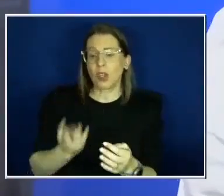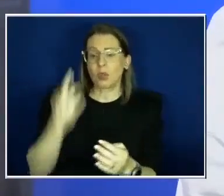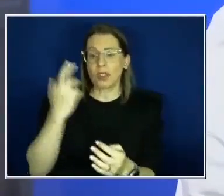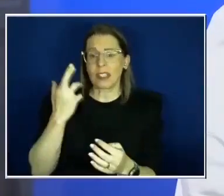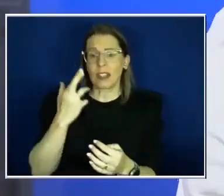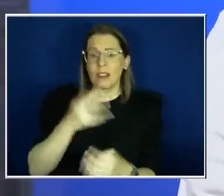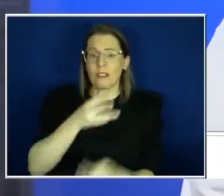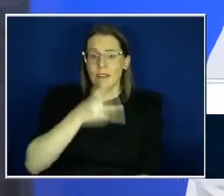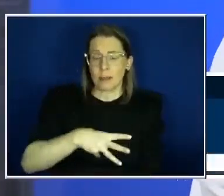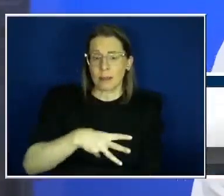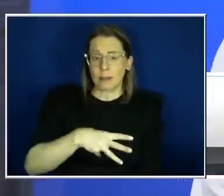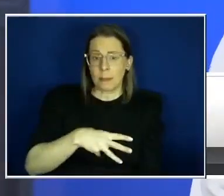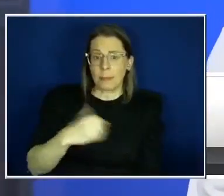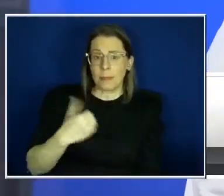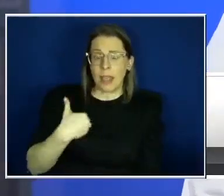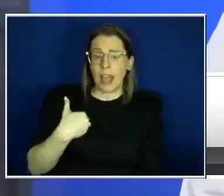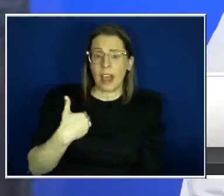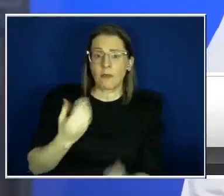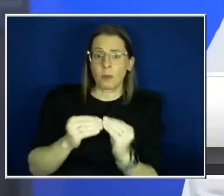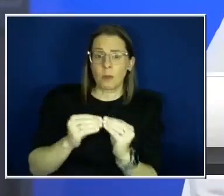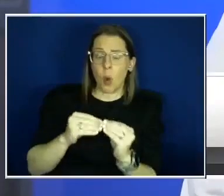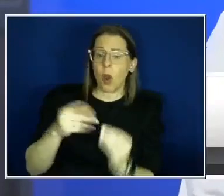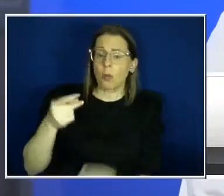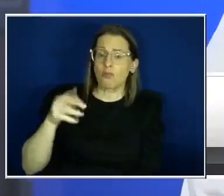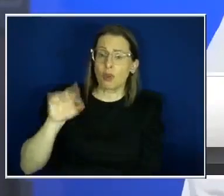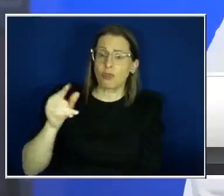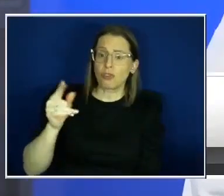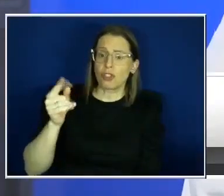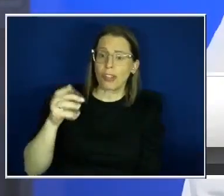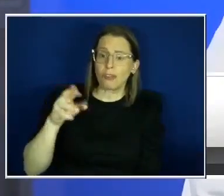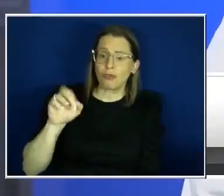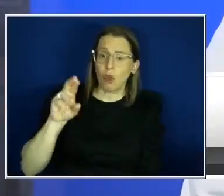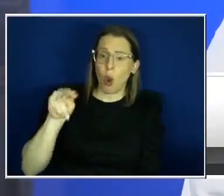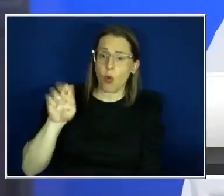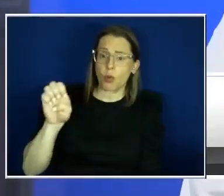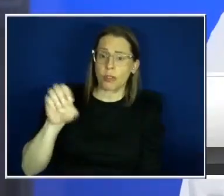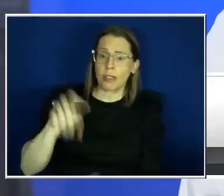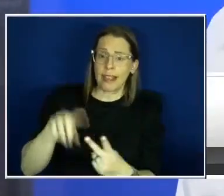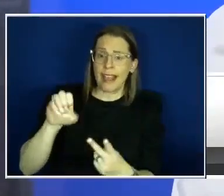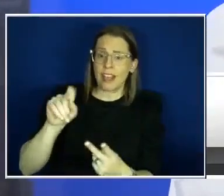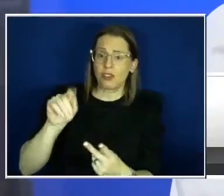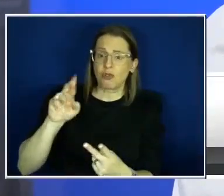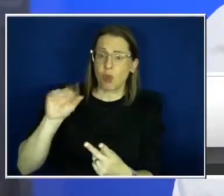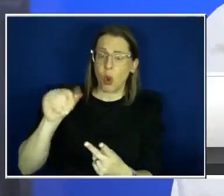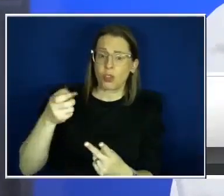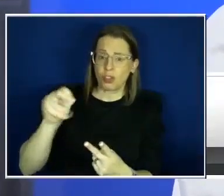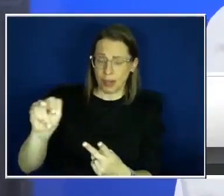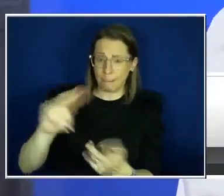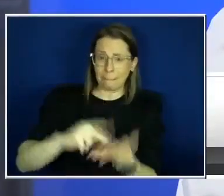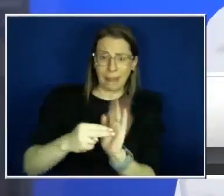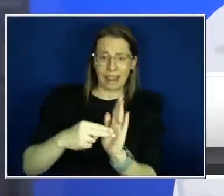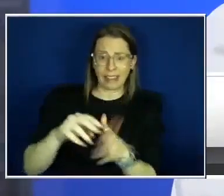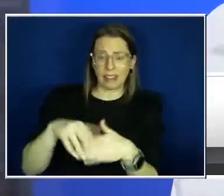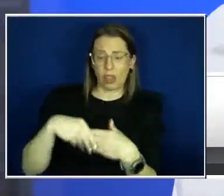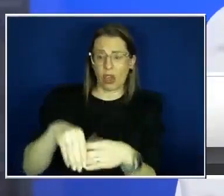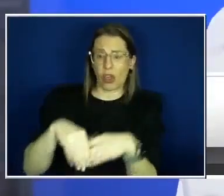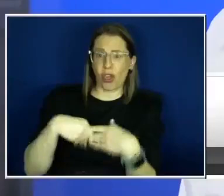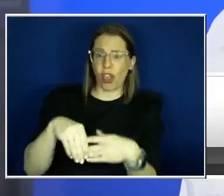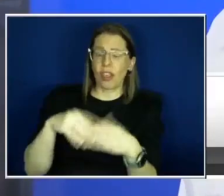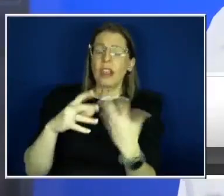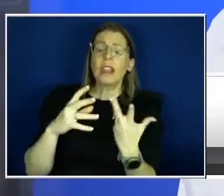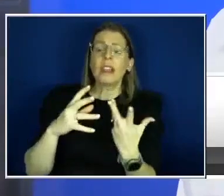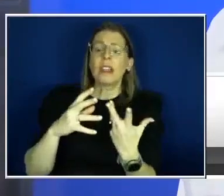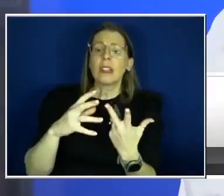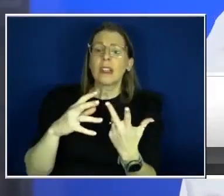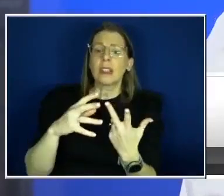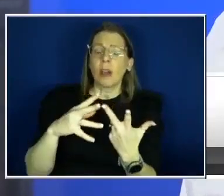higher progesterone and estrogen, so overall their their increased risk of ligamentous laxity overall at baseline, and on top of that is their